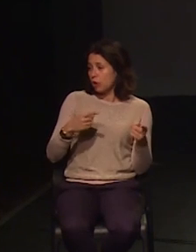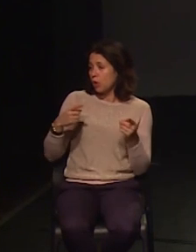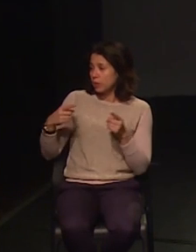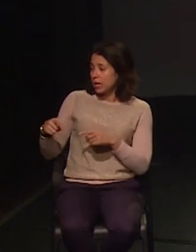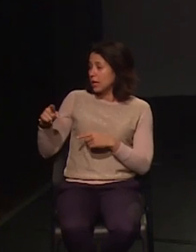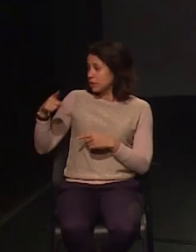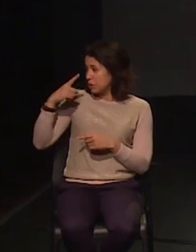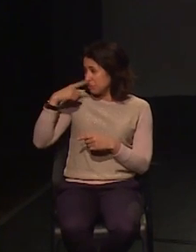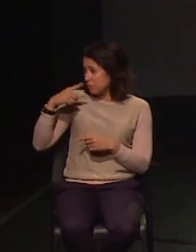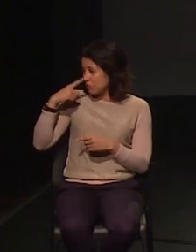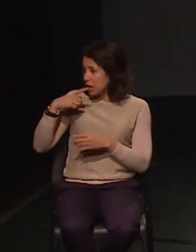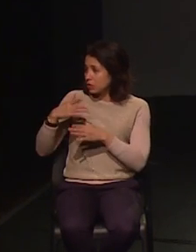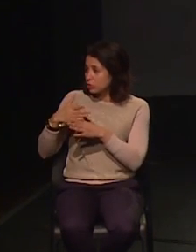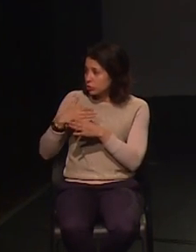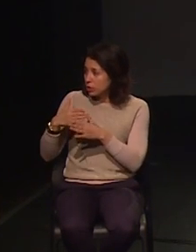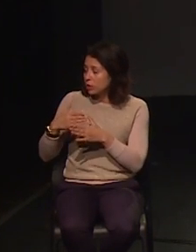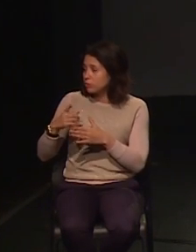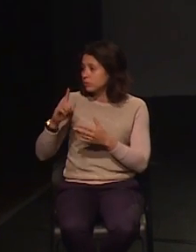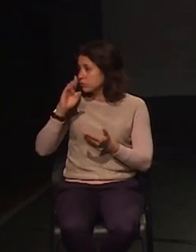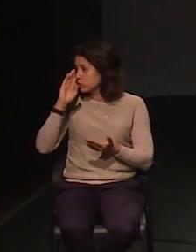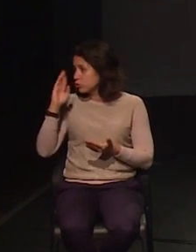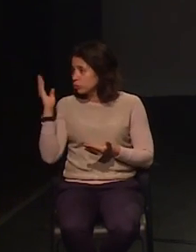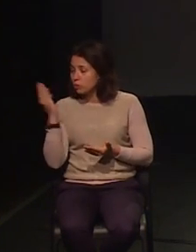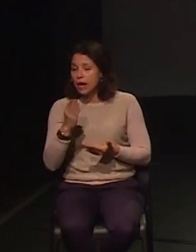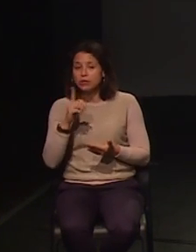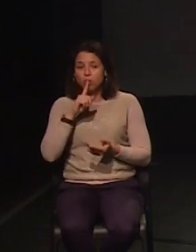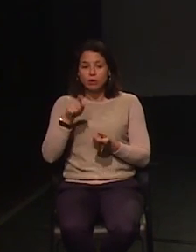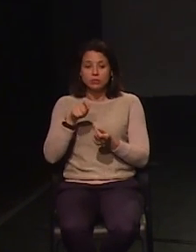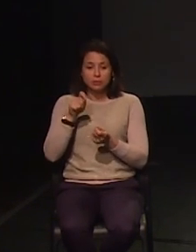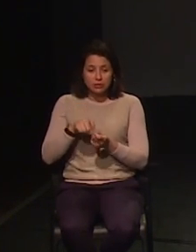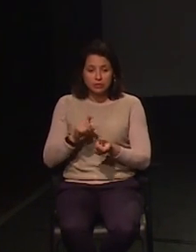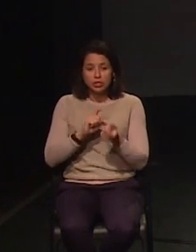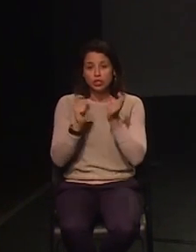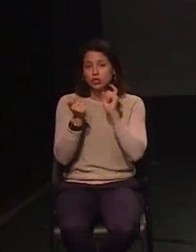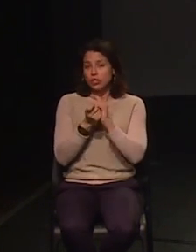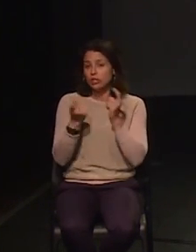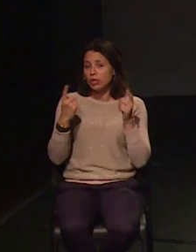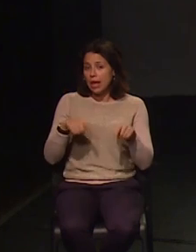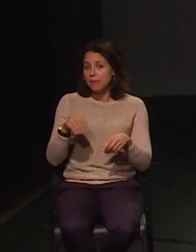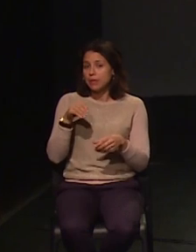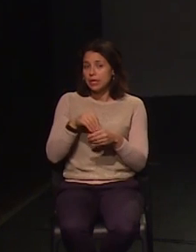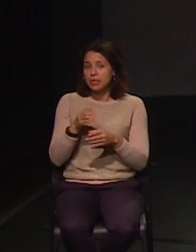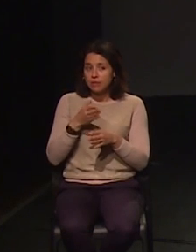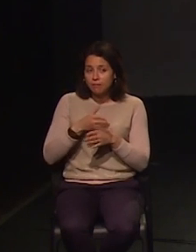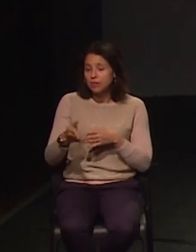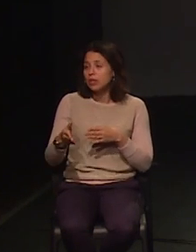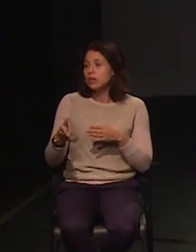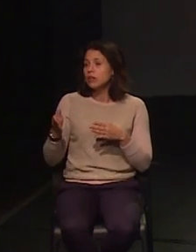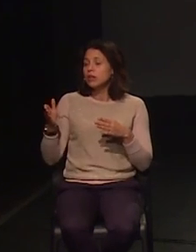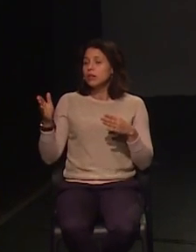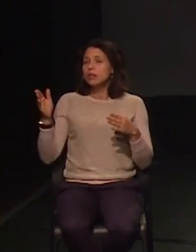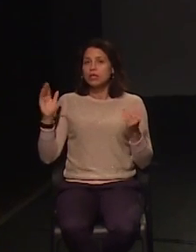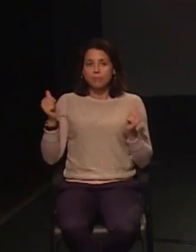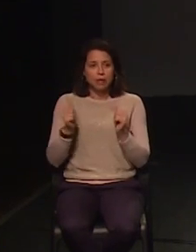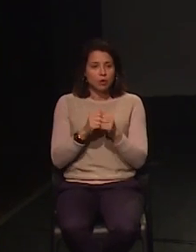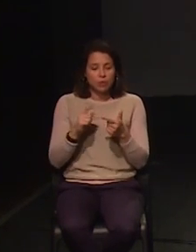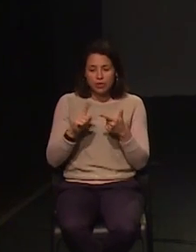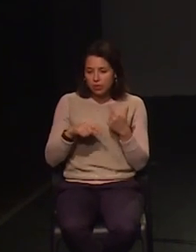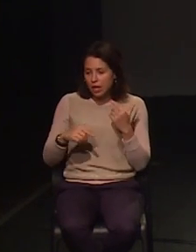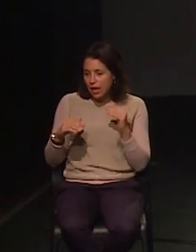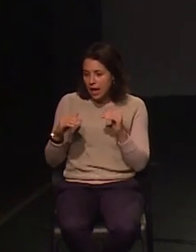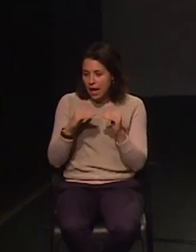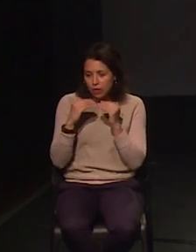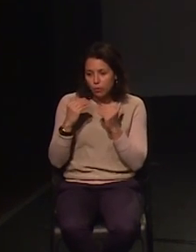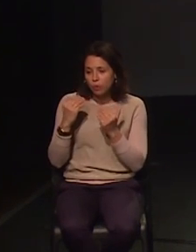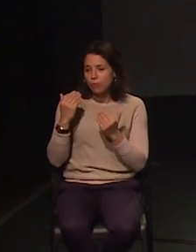distinct changes that you're seeing happening in the field as a result, in addition to the equitable movement, equitable kinesiology